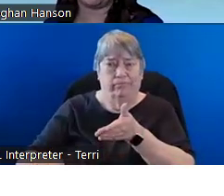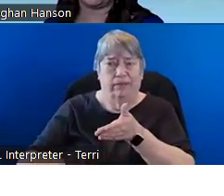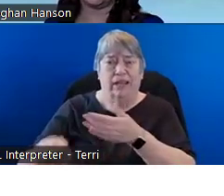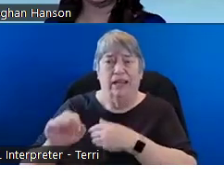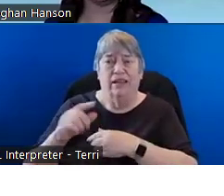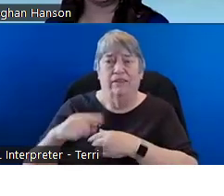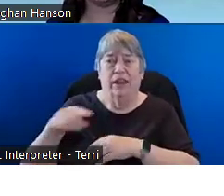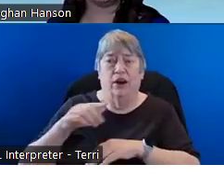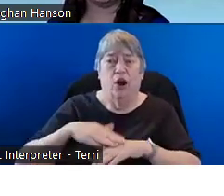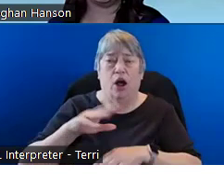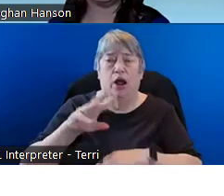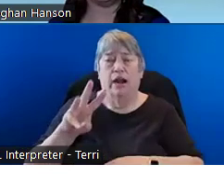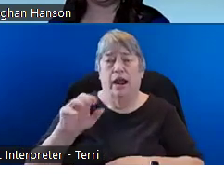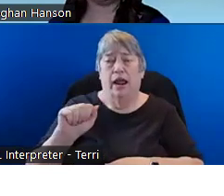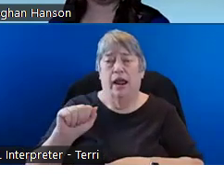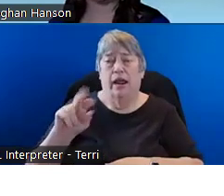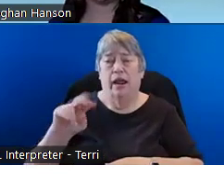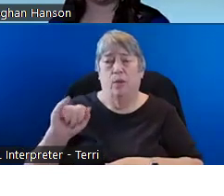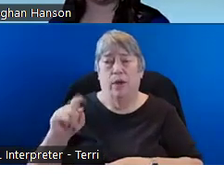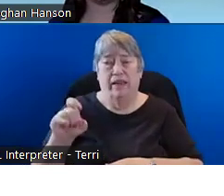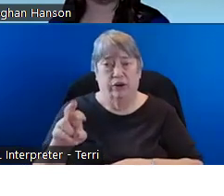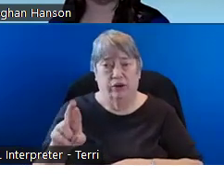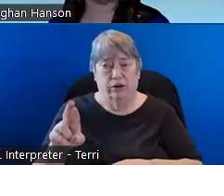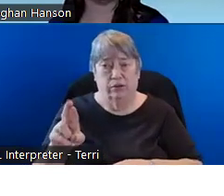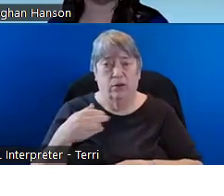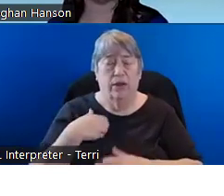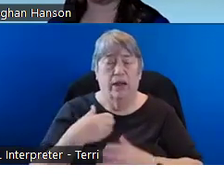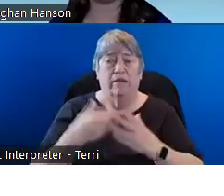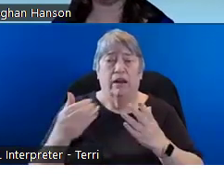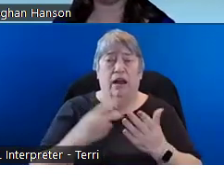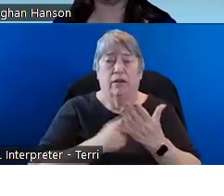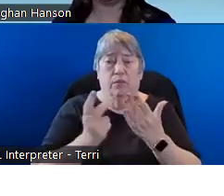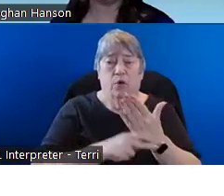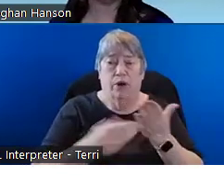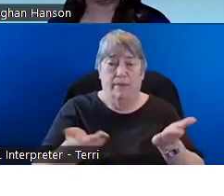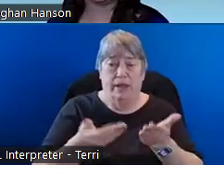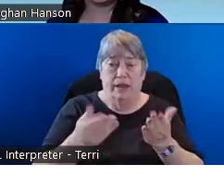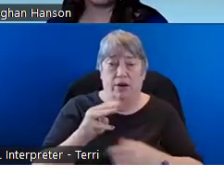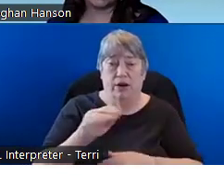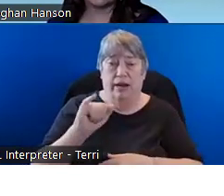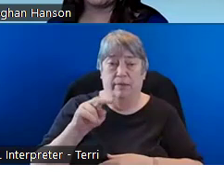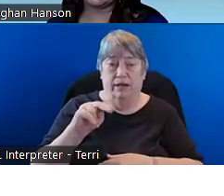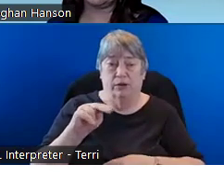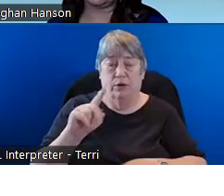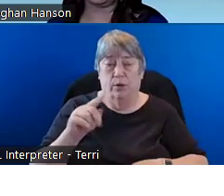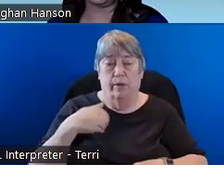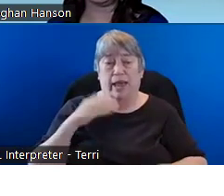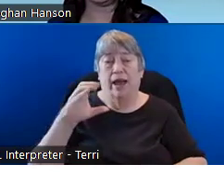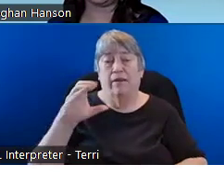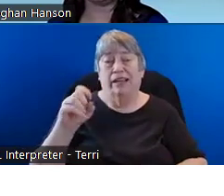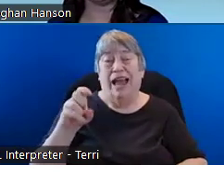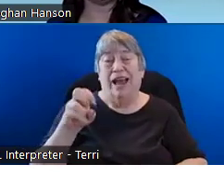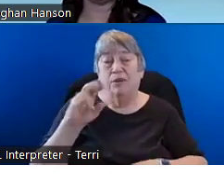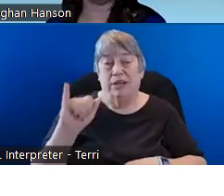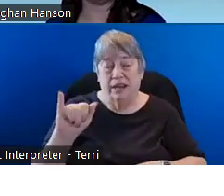on a waiver. So we have a lot of programming here in Minnesota where there's county funds, but unless it's a waiver specifically, they